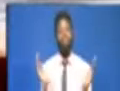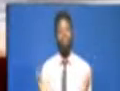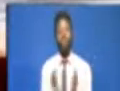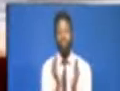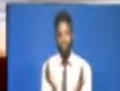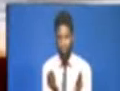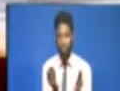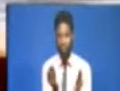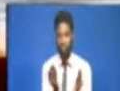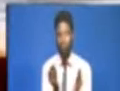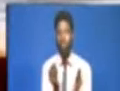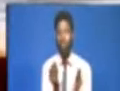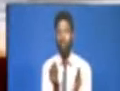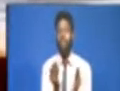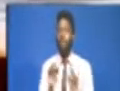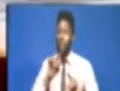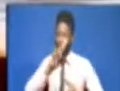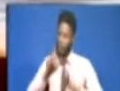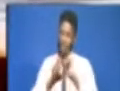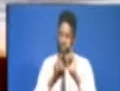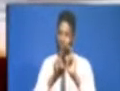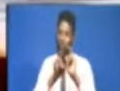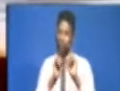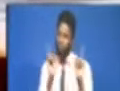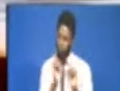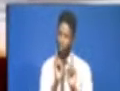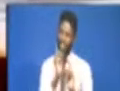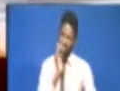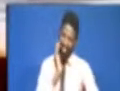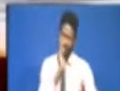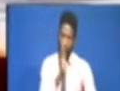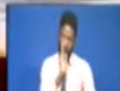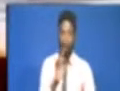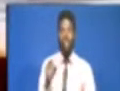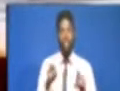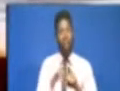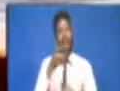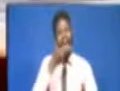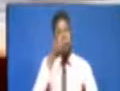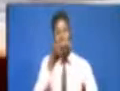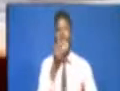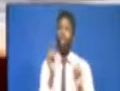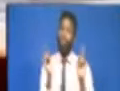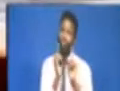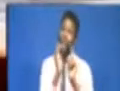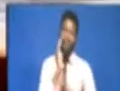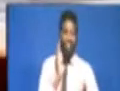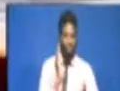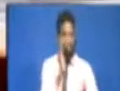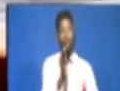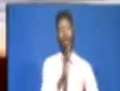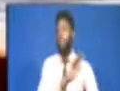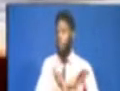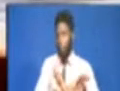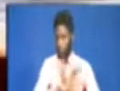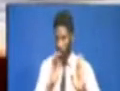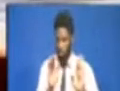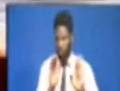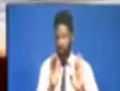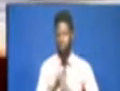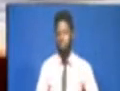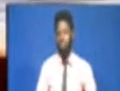concise and precise questions, eliciting concise and precise answers from the